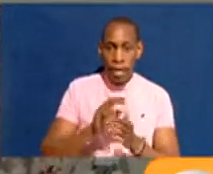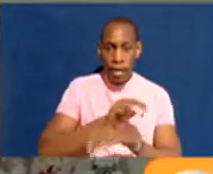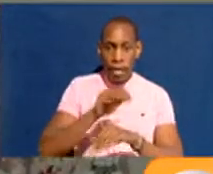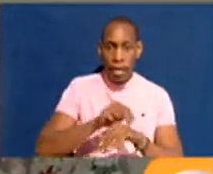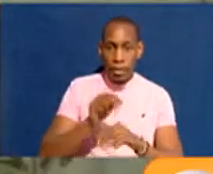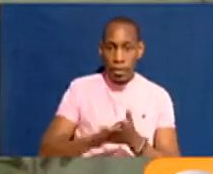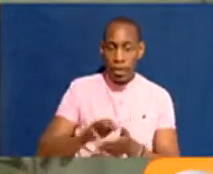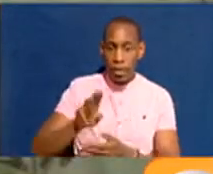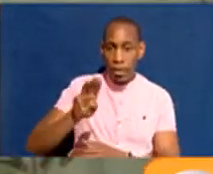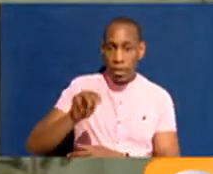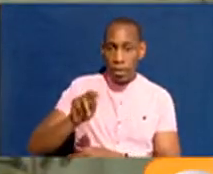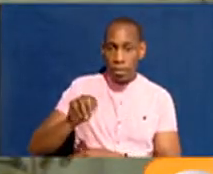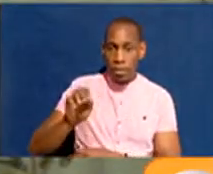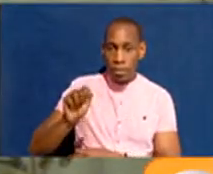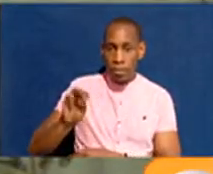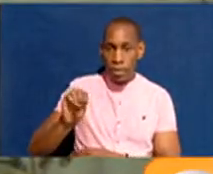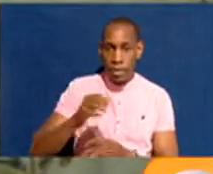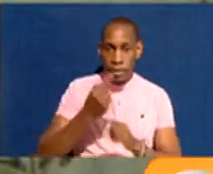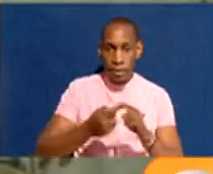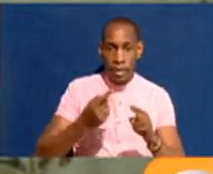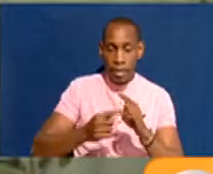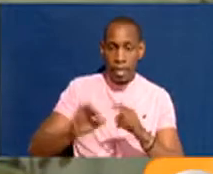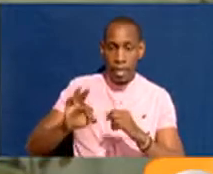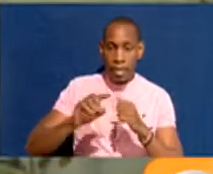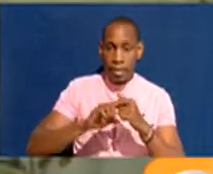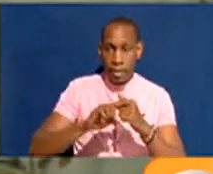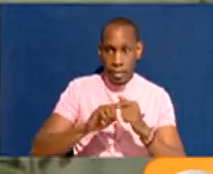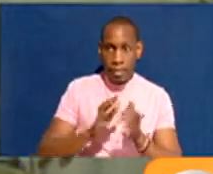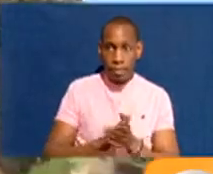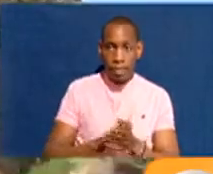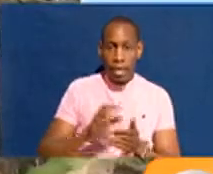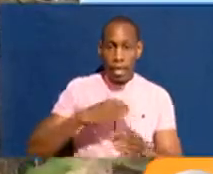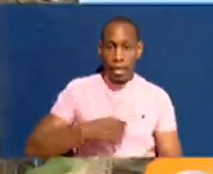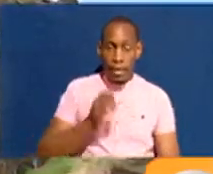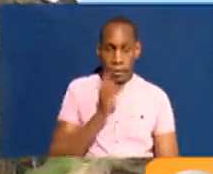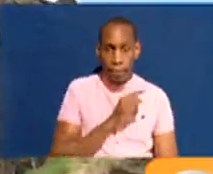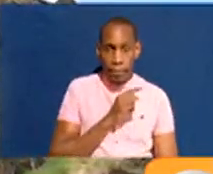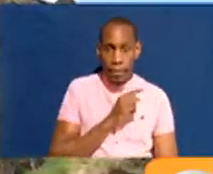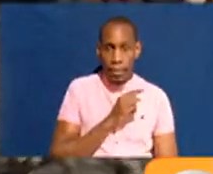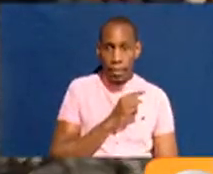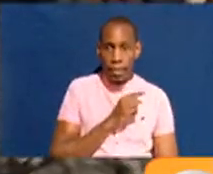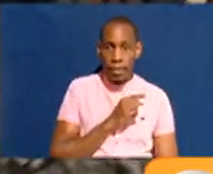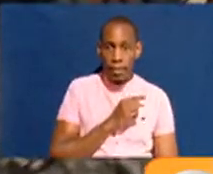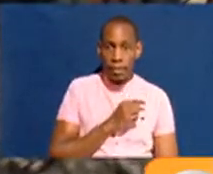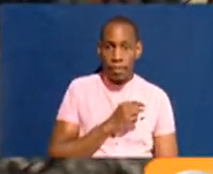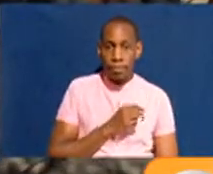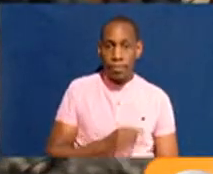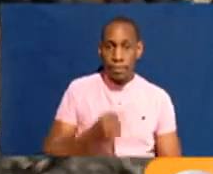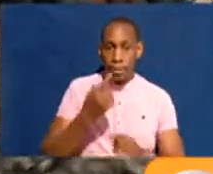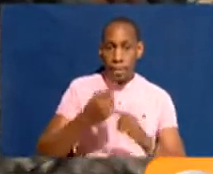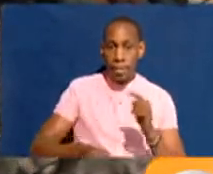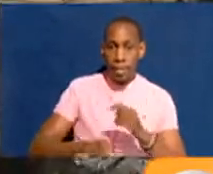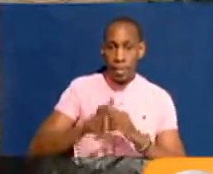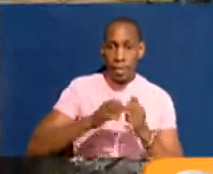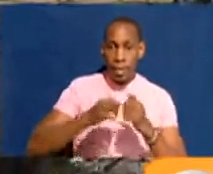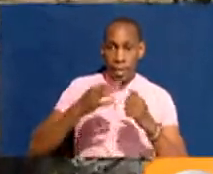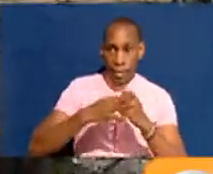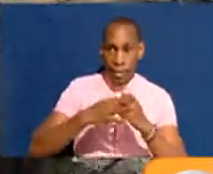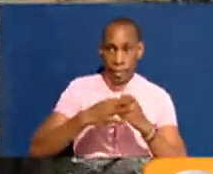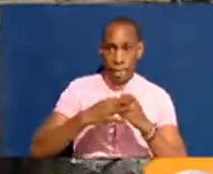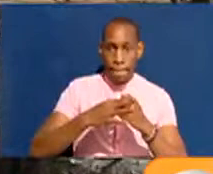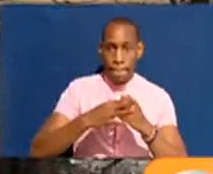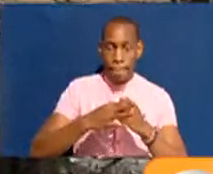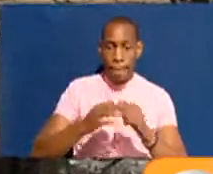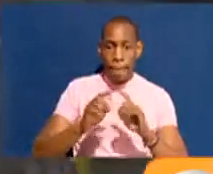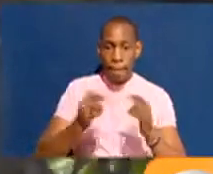Museums. Kana wao miaka 36. Hassan retired from the National Museum of Kenya in 2018.